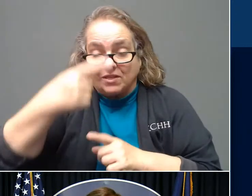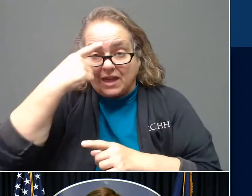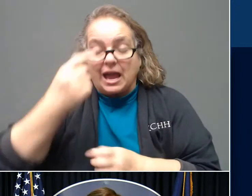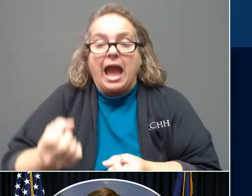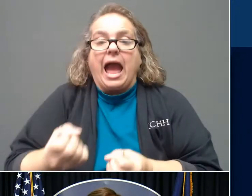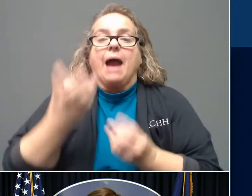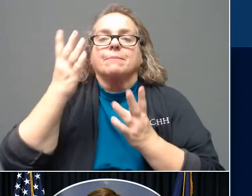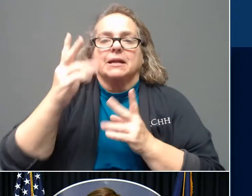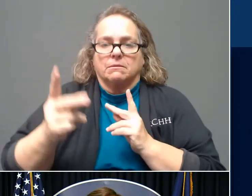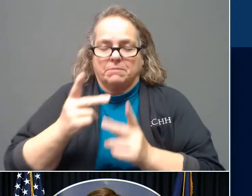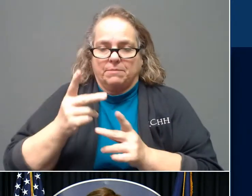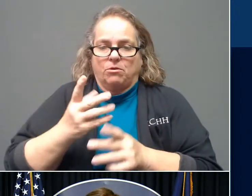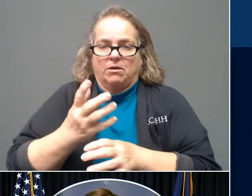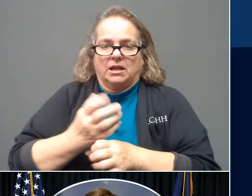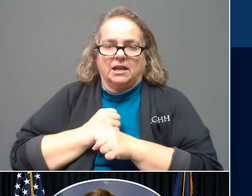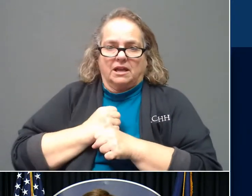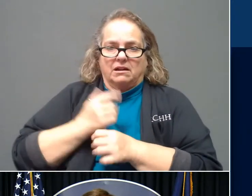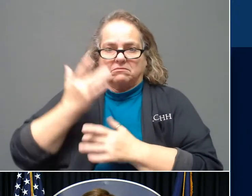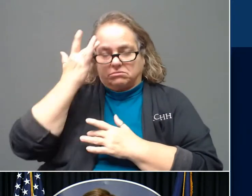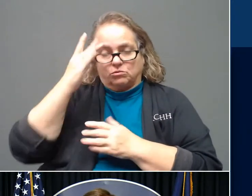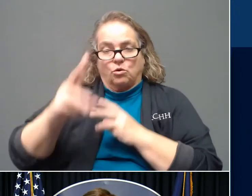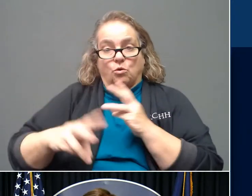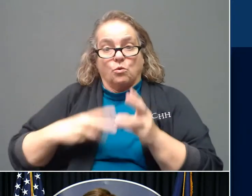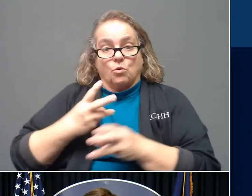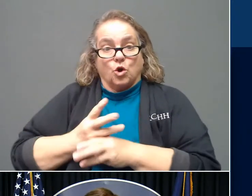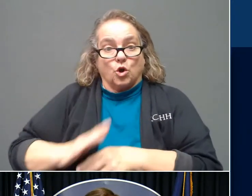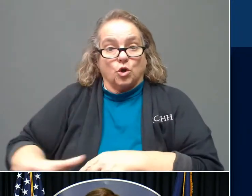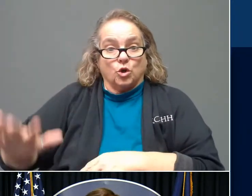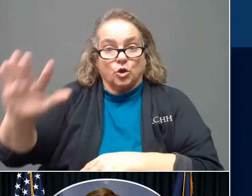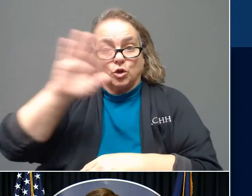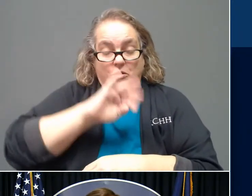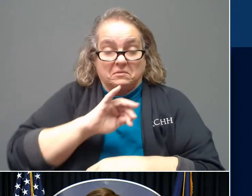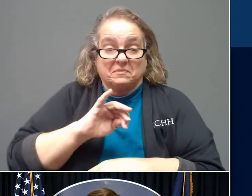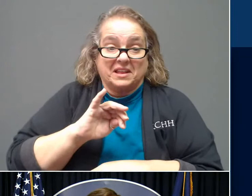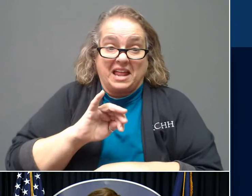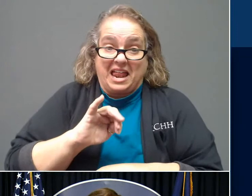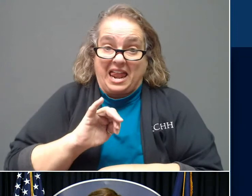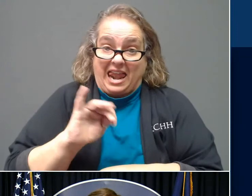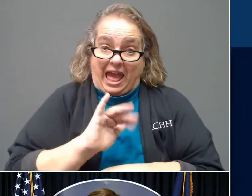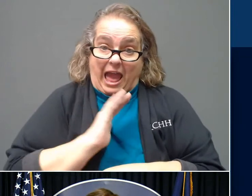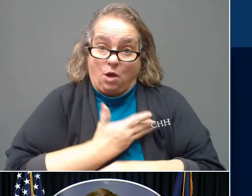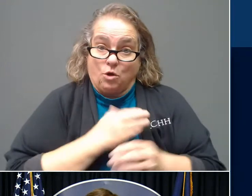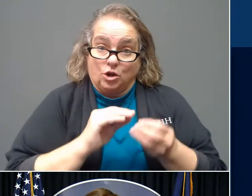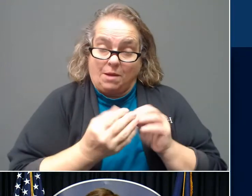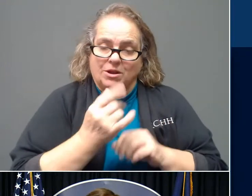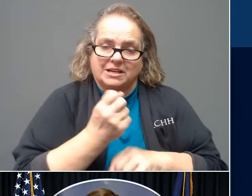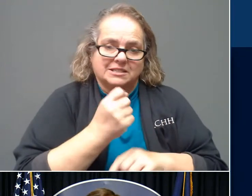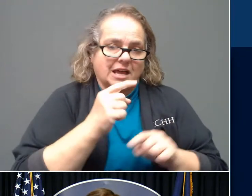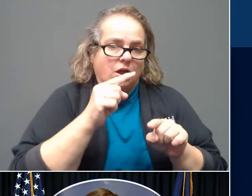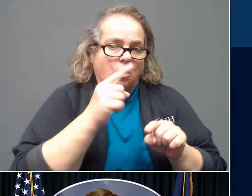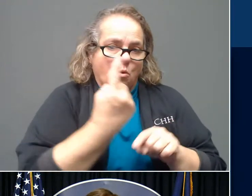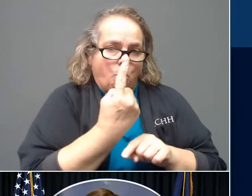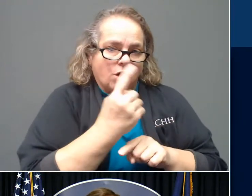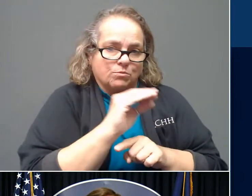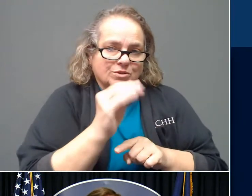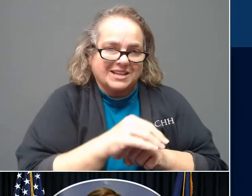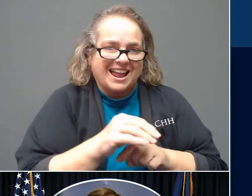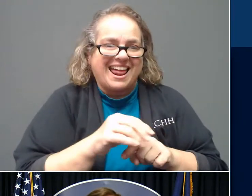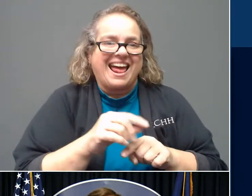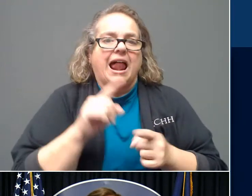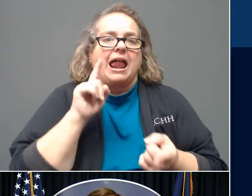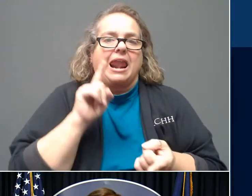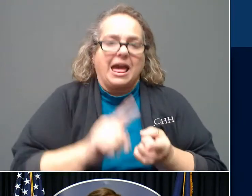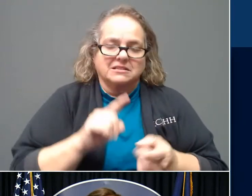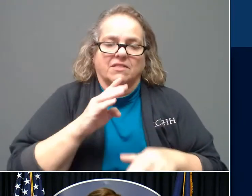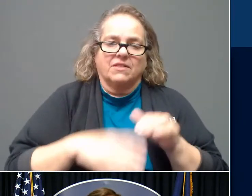infected worldwide. It's just like our number, 1%, less than half of the world's. Still, if you have 3,000 plus